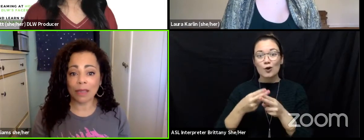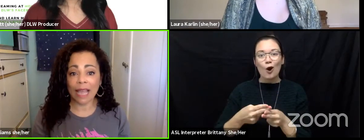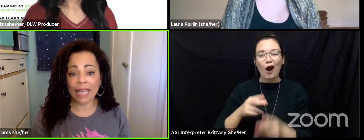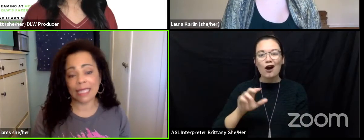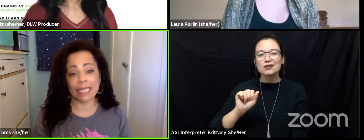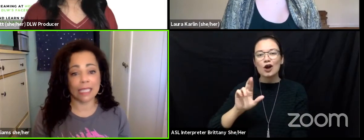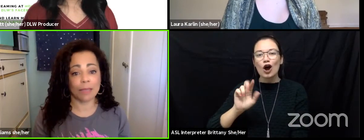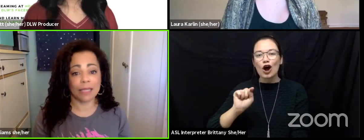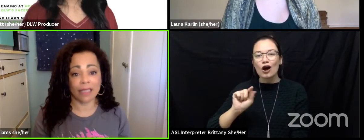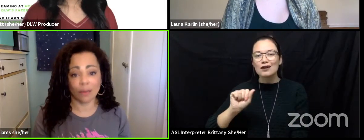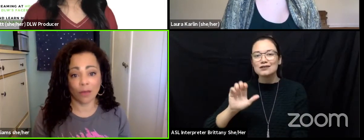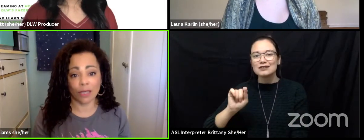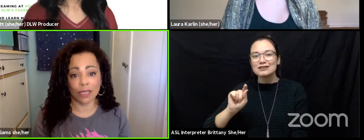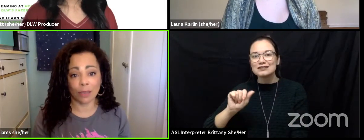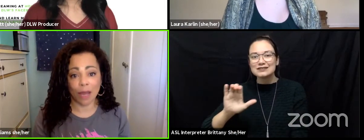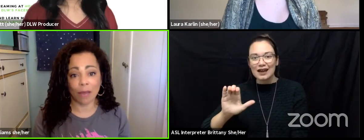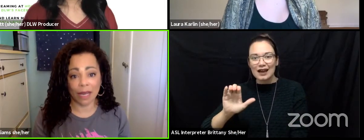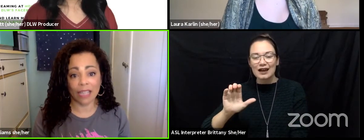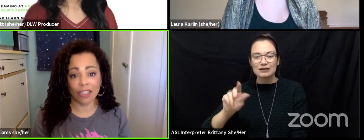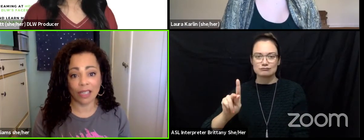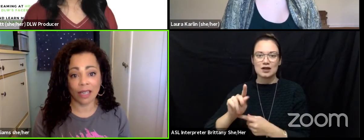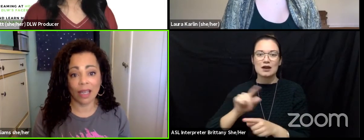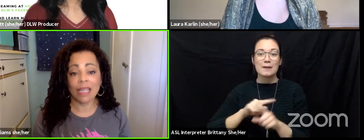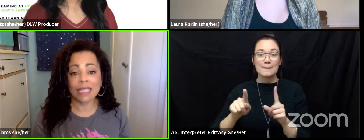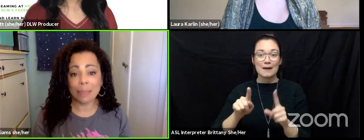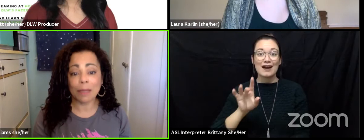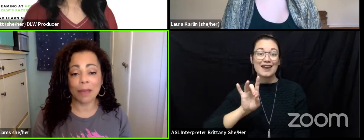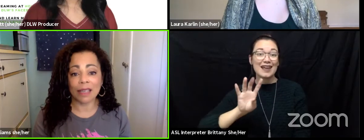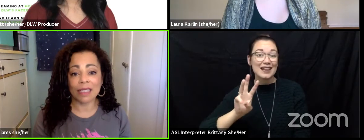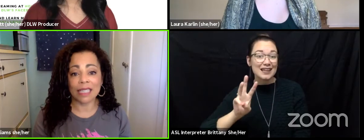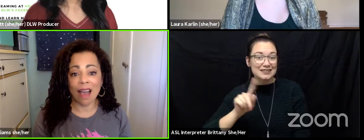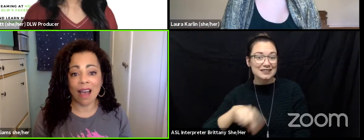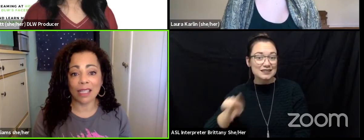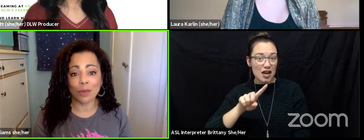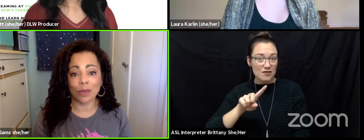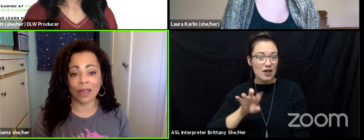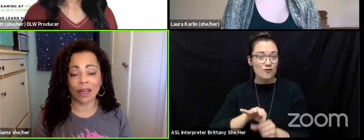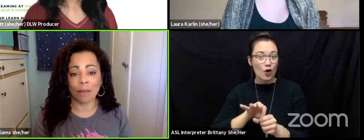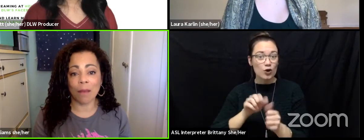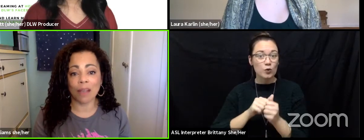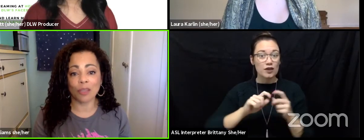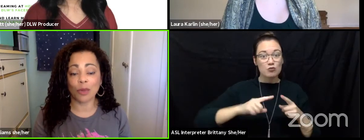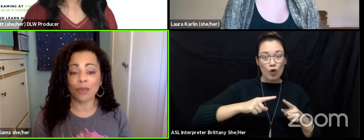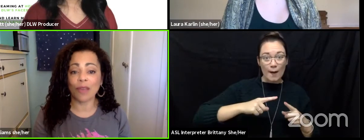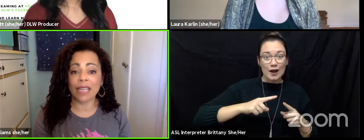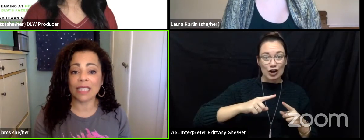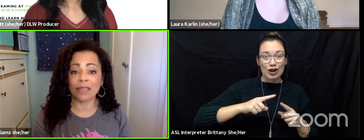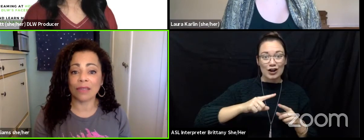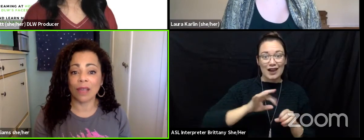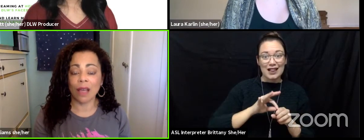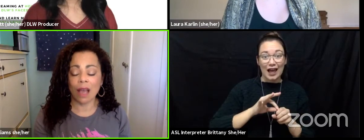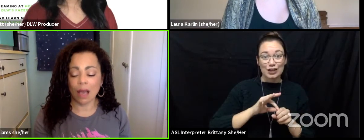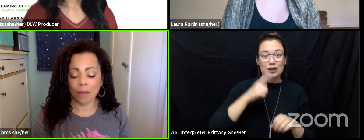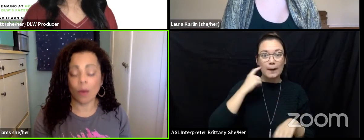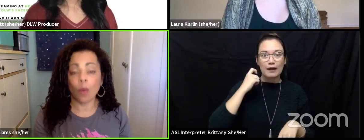people, 86% of them voted in a primary election, simply because the arts were a much more